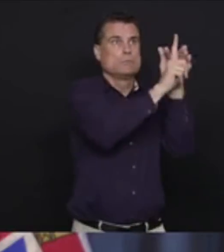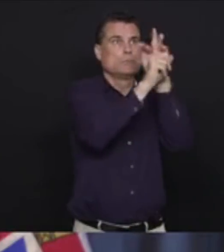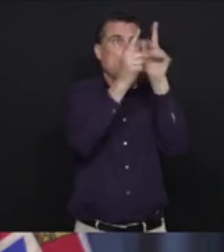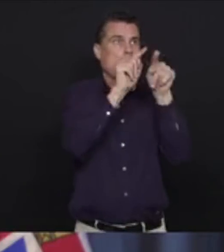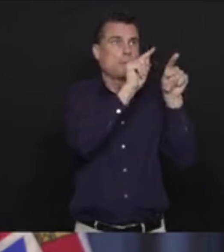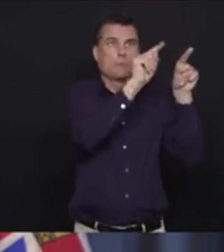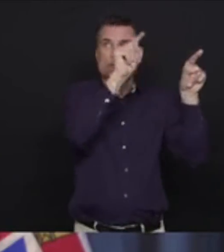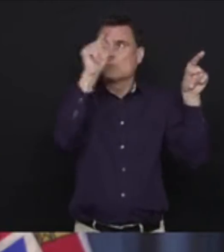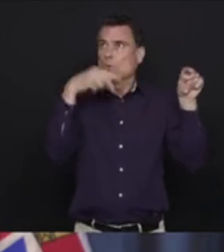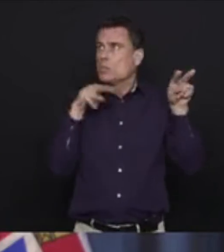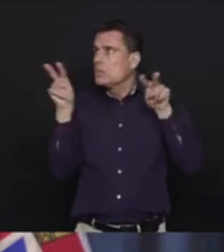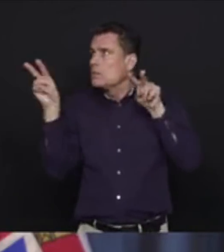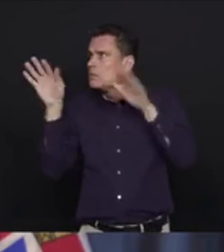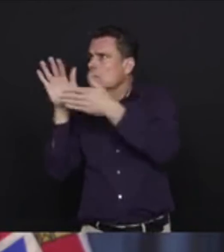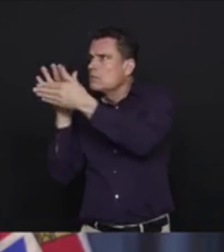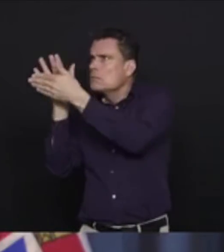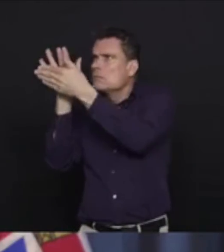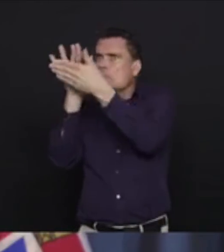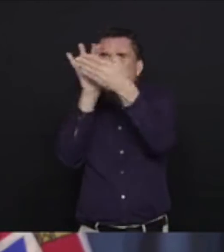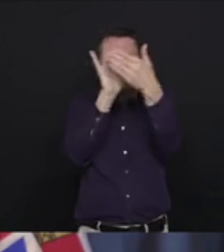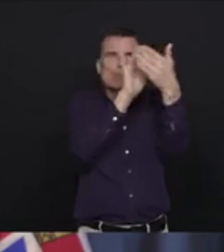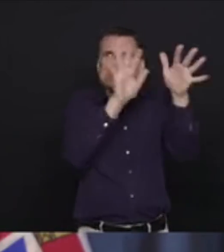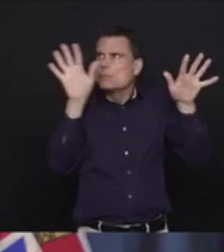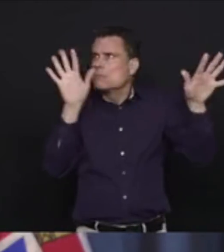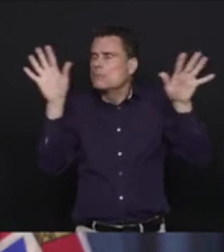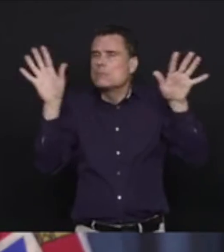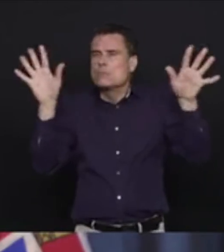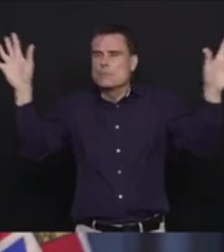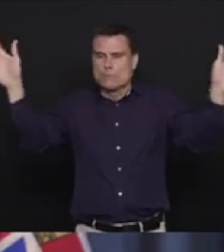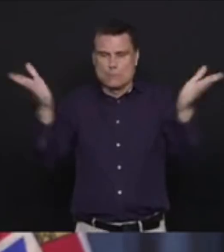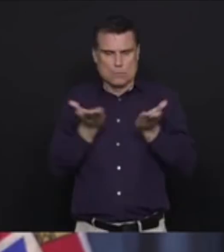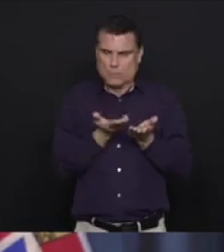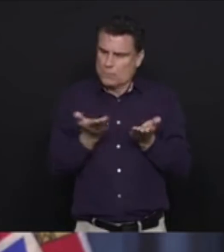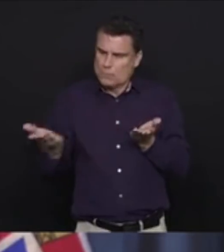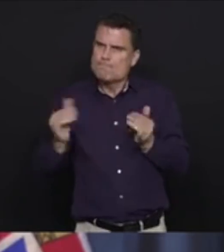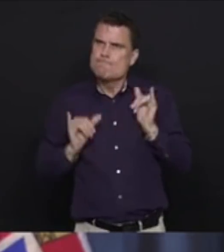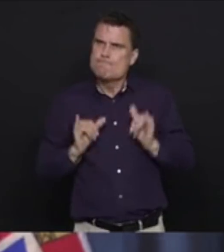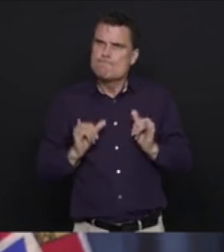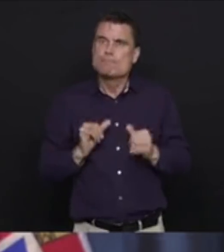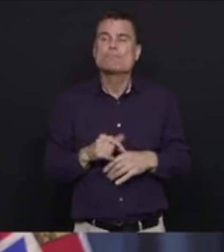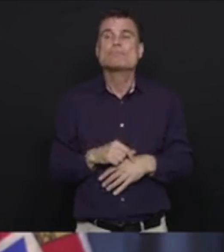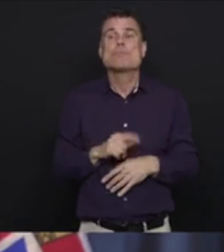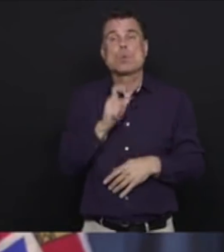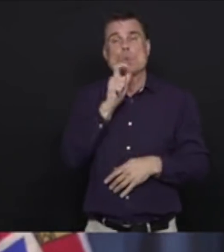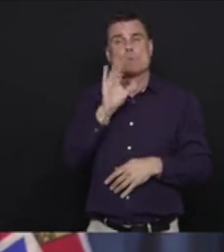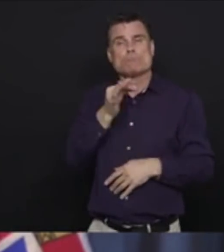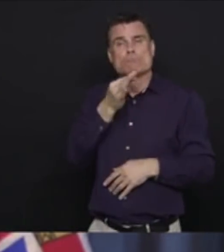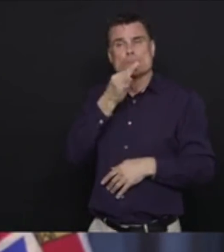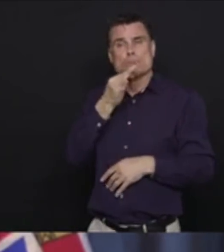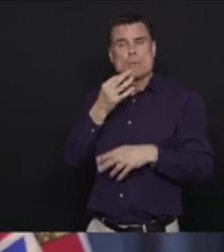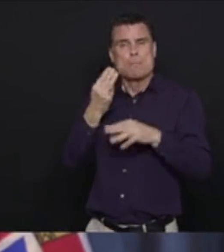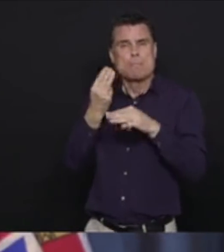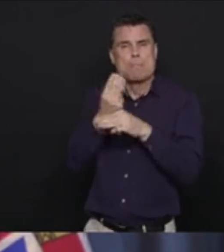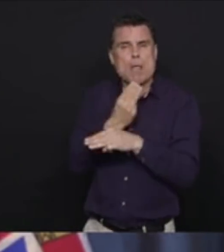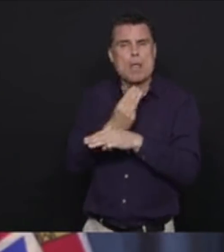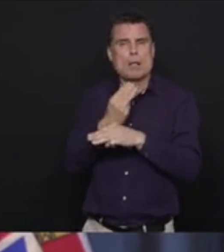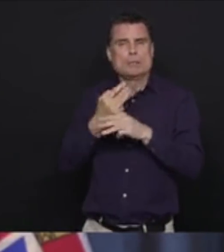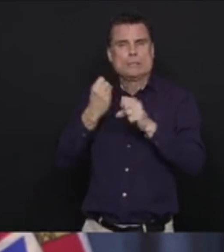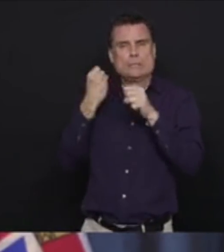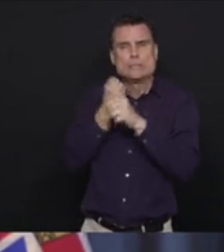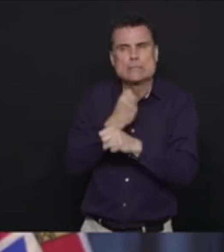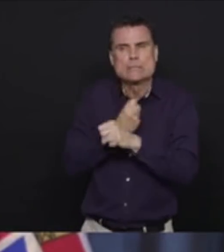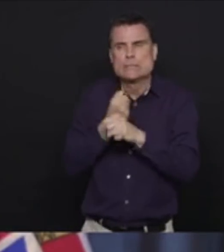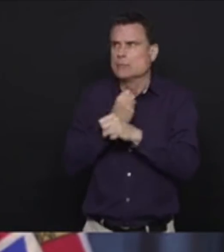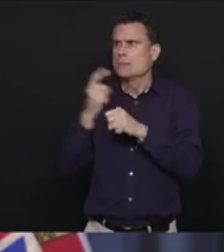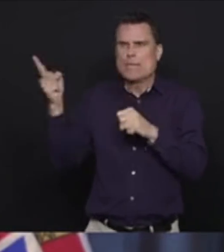and do is sort of triangulate. And in some places, if we look at Wuhan, for example, they estimated for every death there was X number